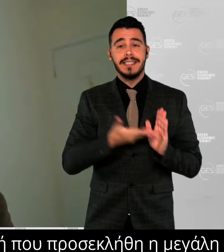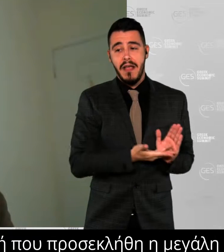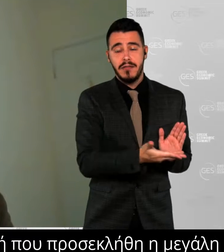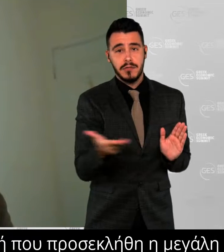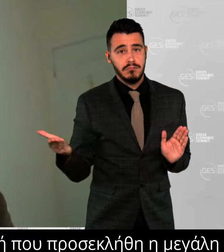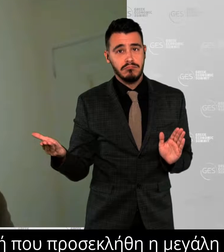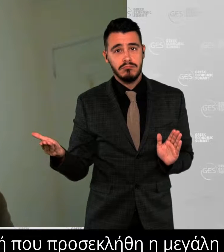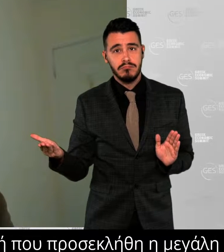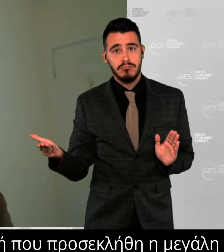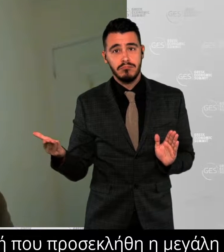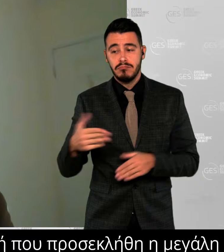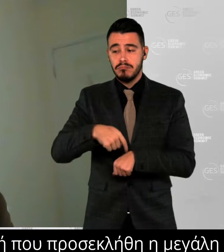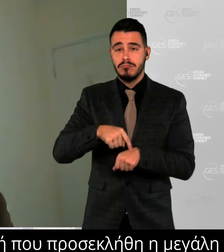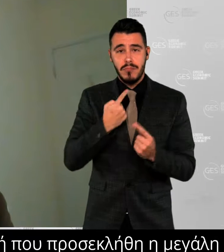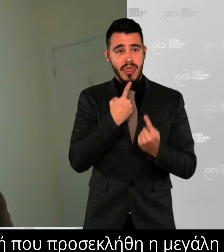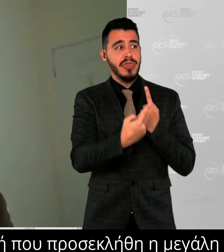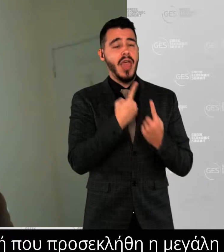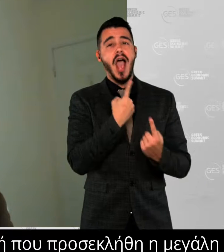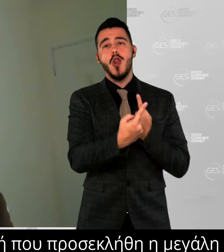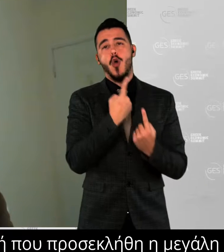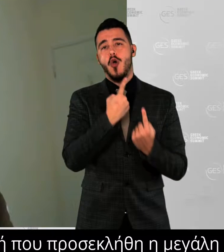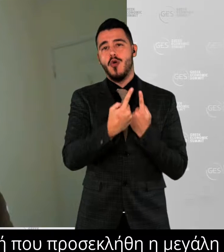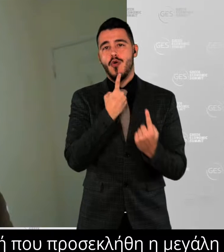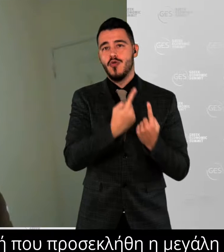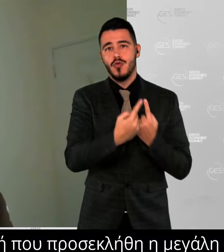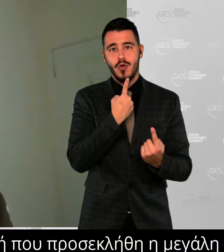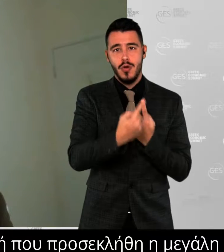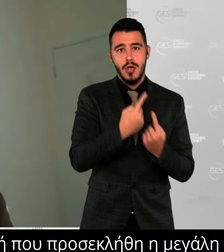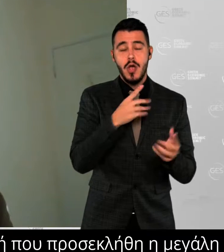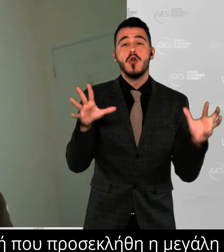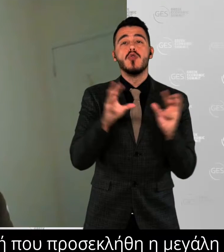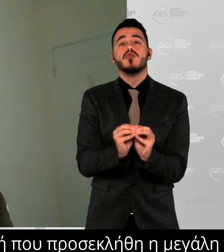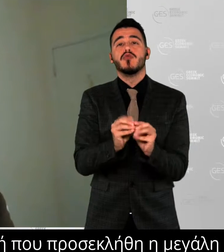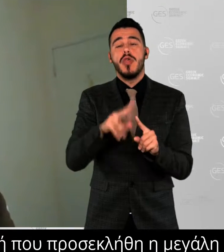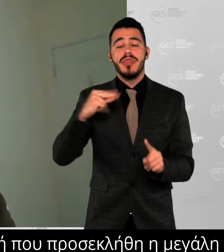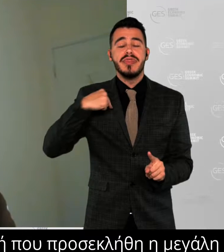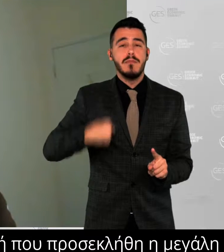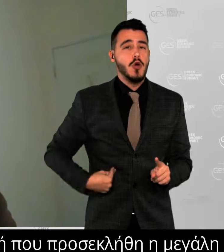today represents. It's much of what we need as we try to solve for net zero, let alone wider societal challenges.